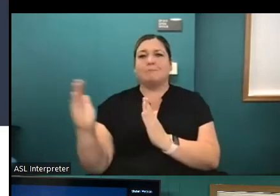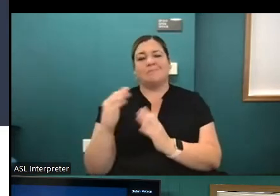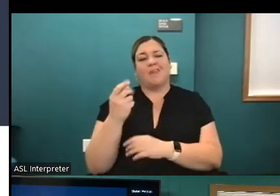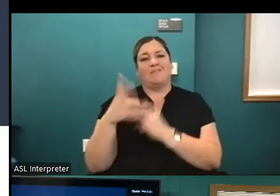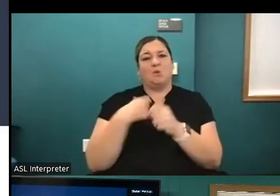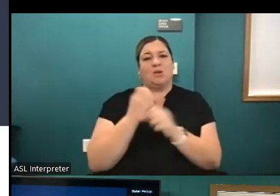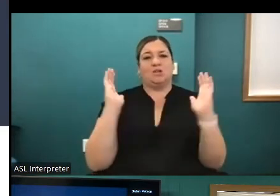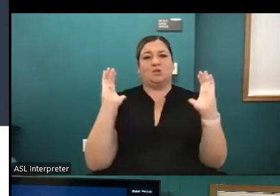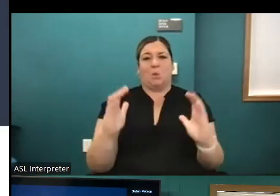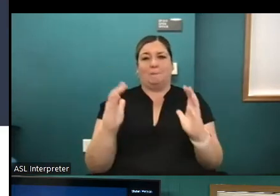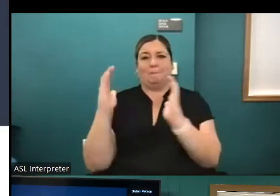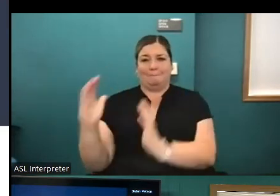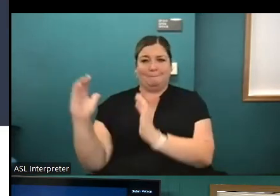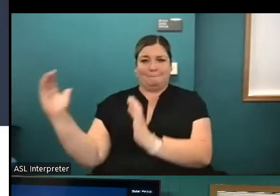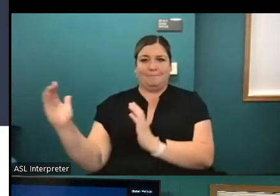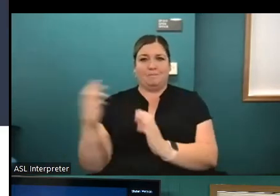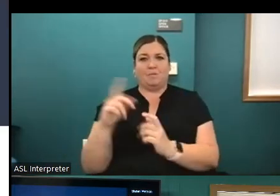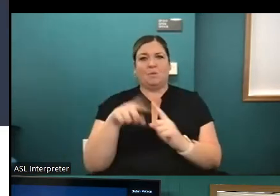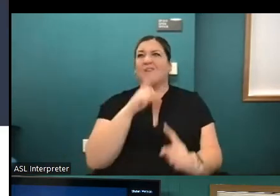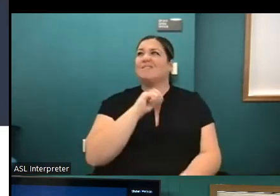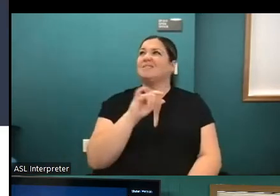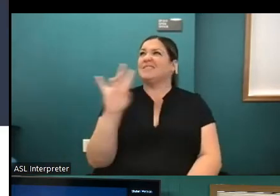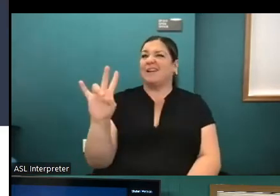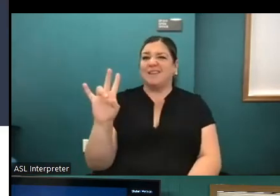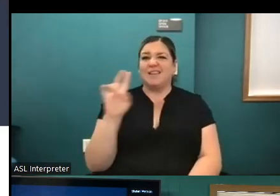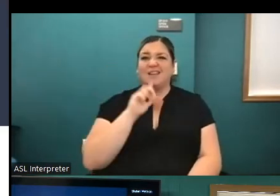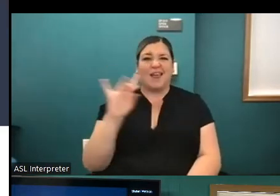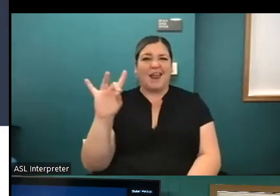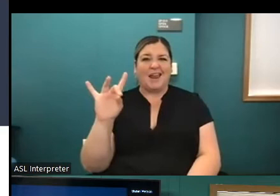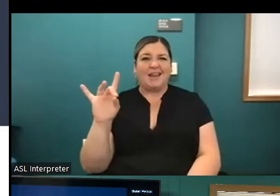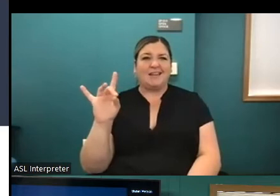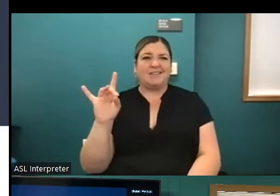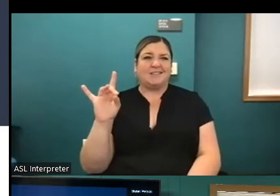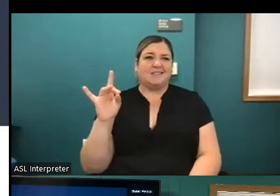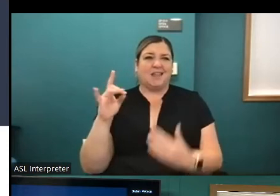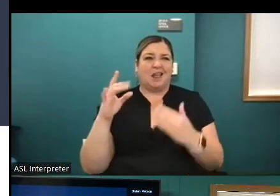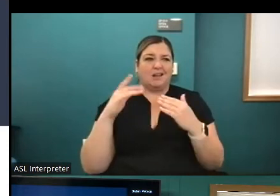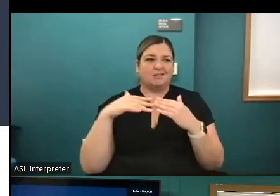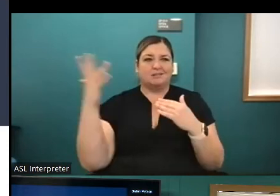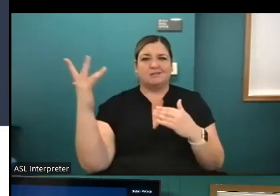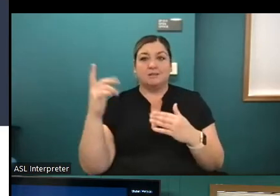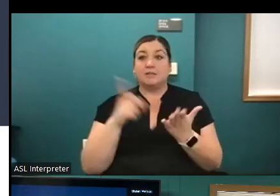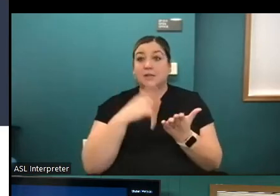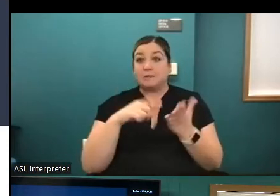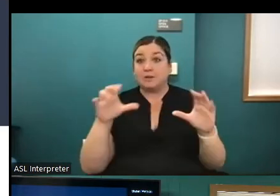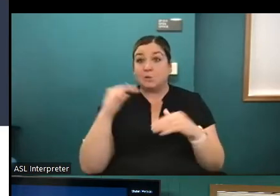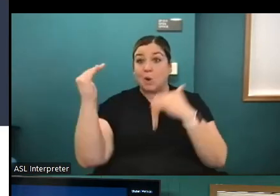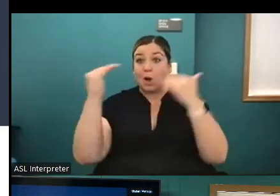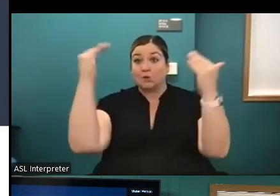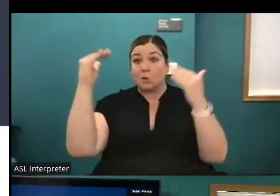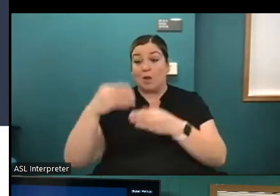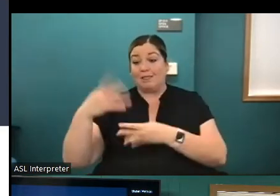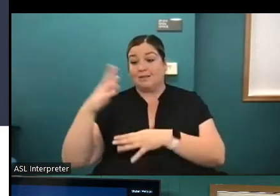then once you get to like 7 or 8, it's like adult list. Sometimes I do adult lists on